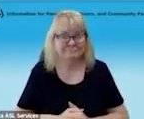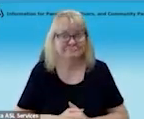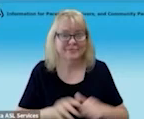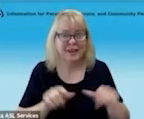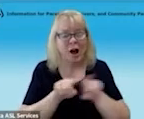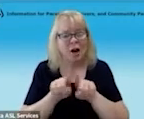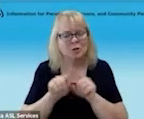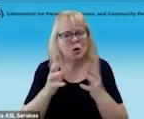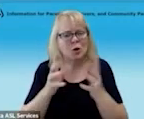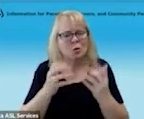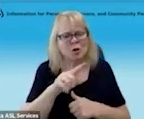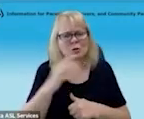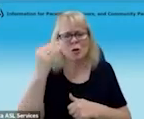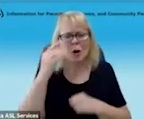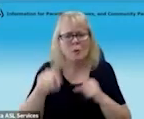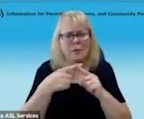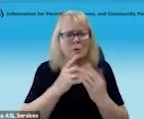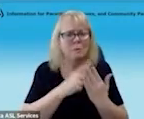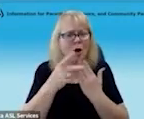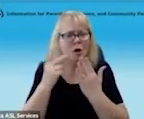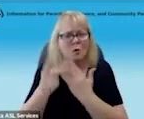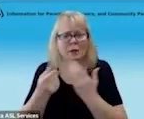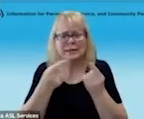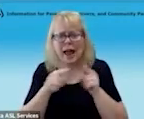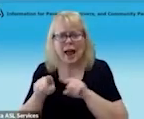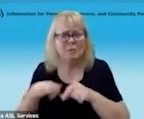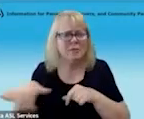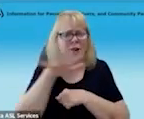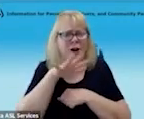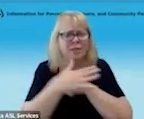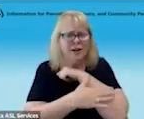increase vaccination coverage among children of color.